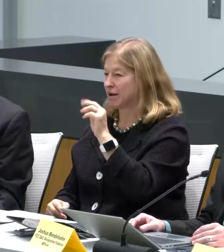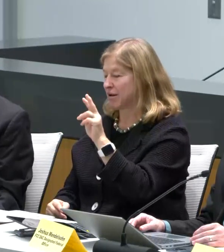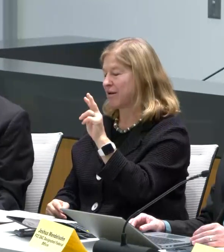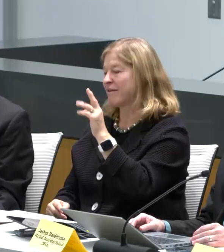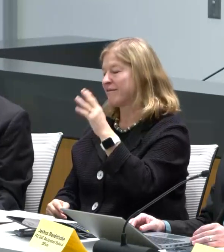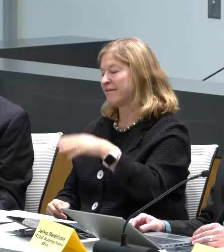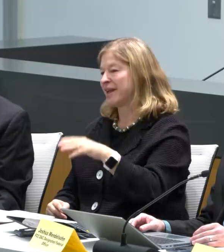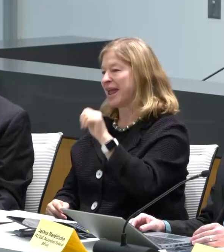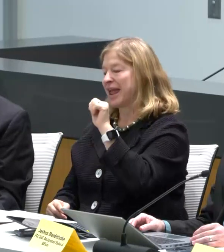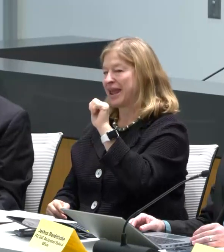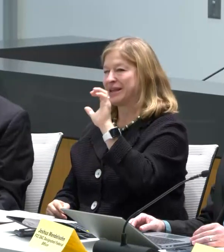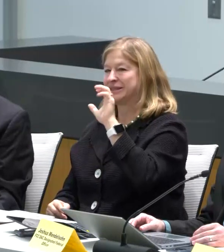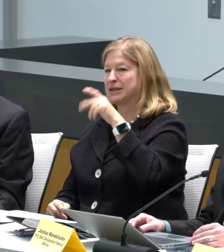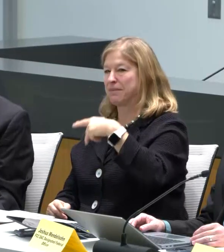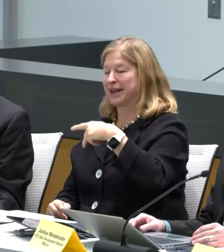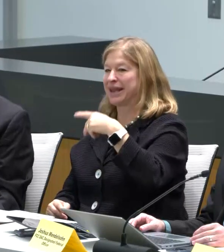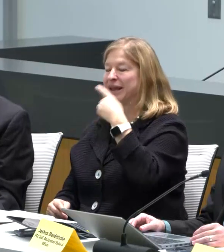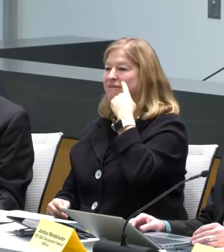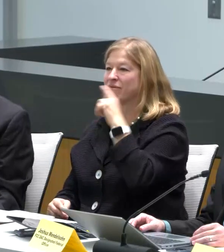take a look at